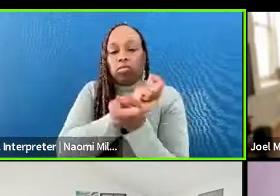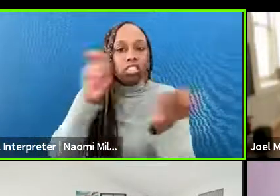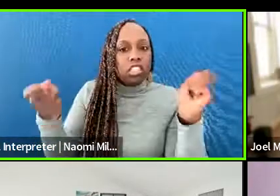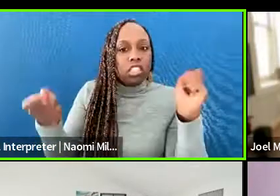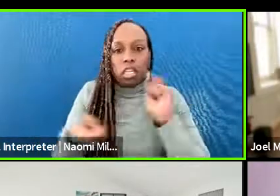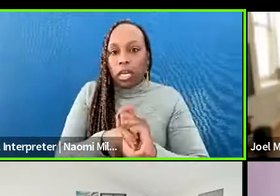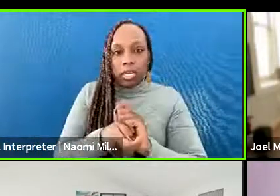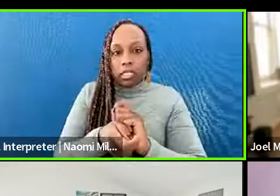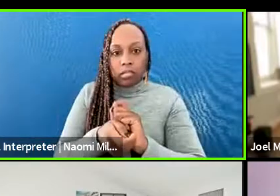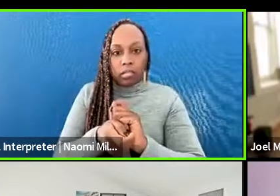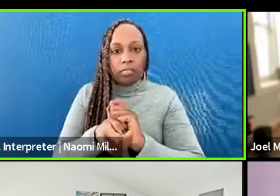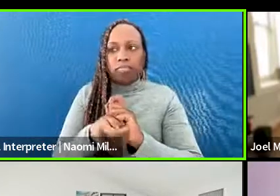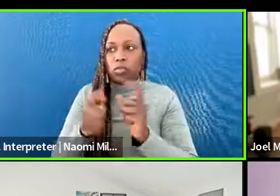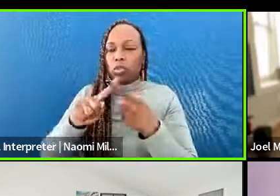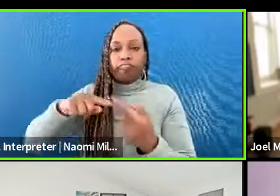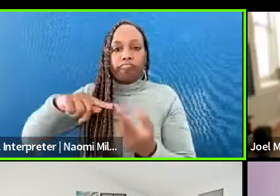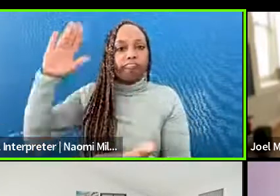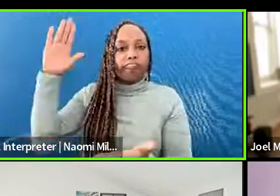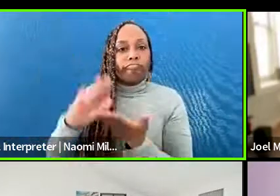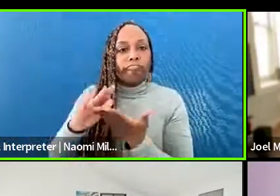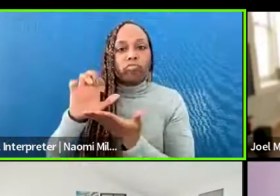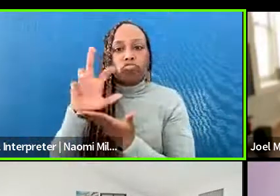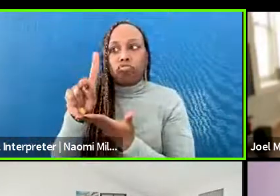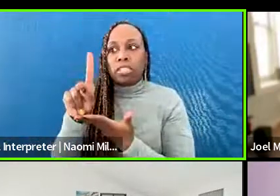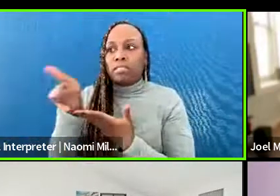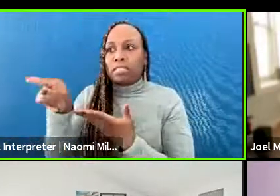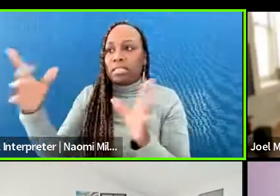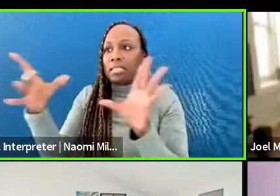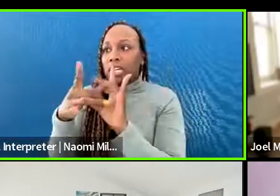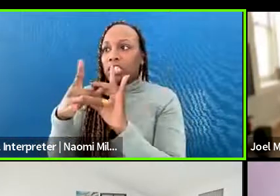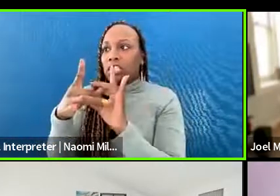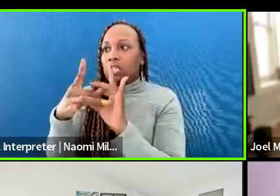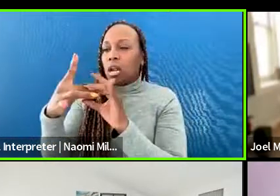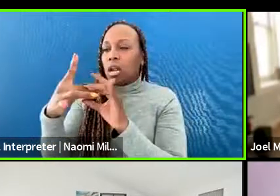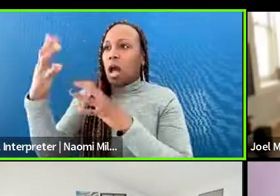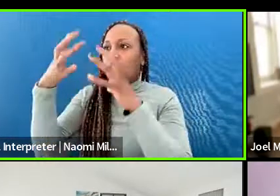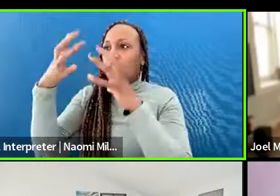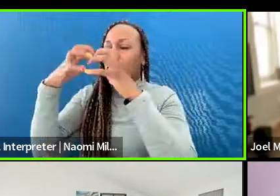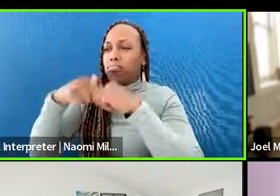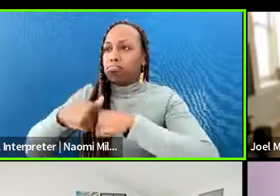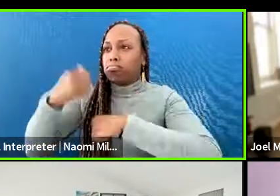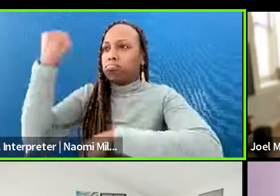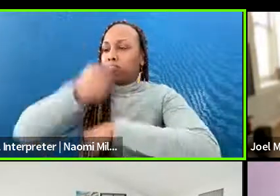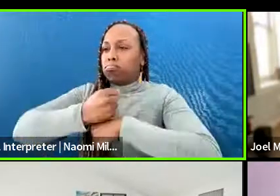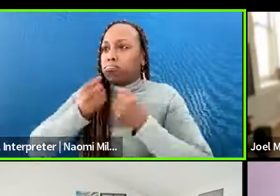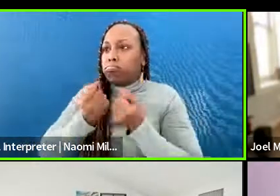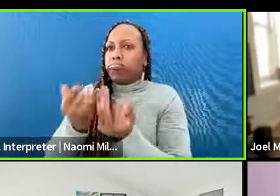to lessen the risk of these connections crashing and burning, as Mia puts it?